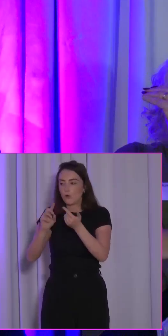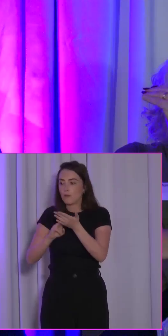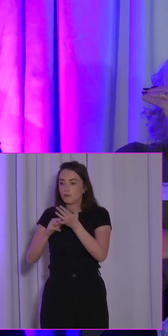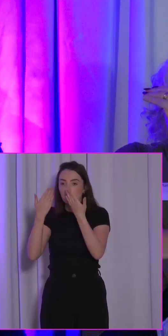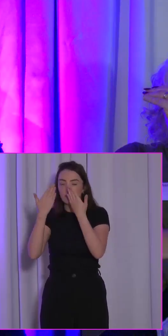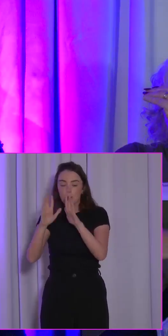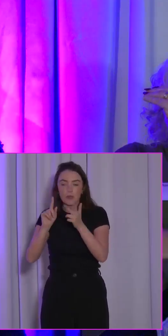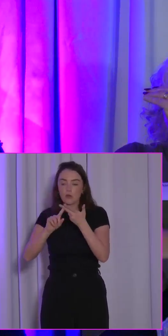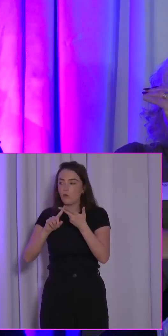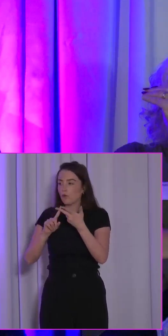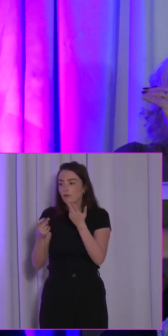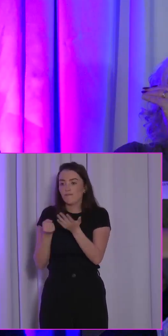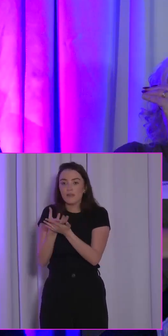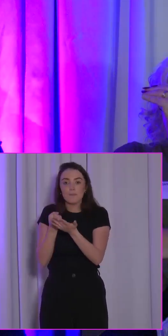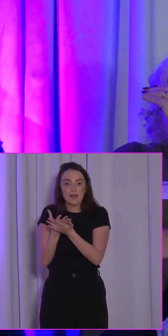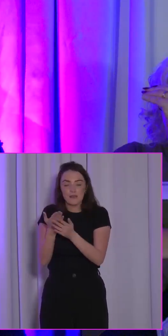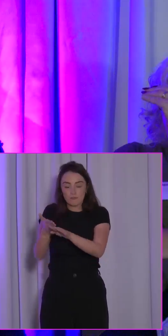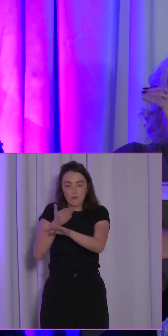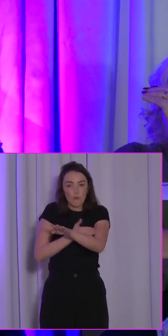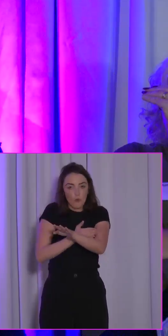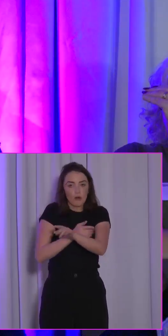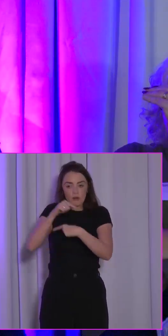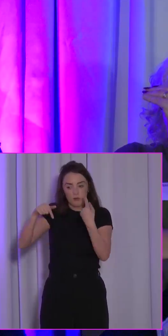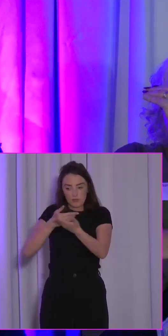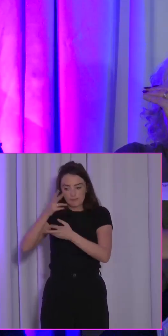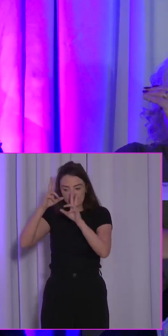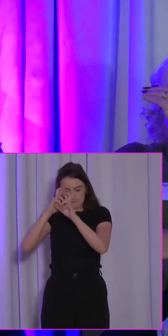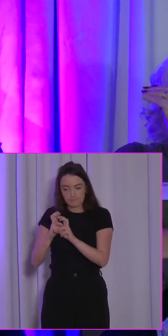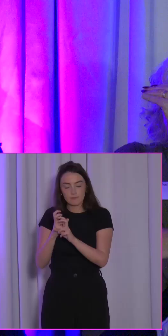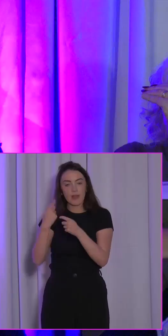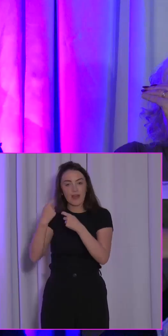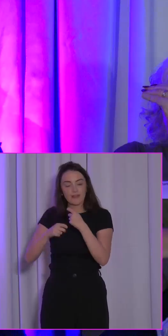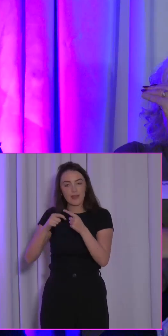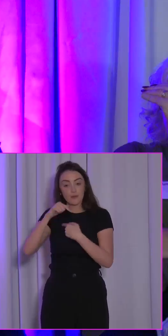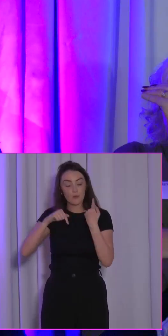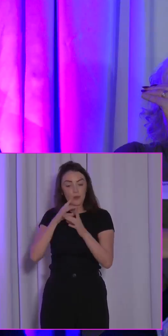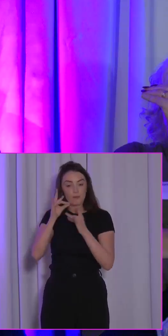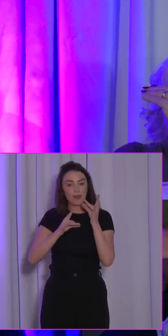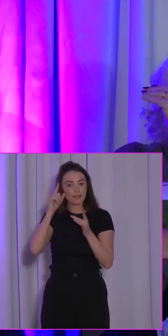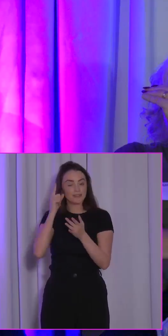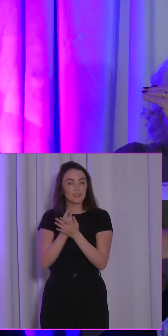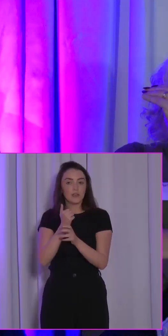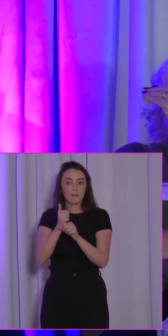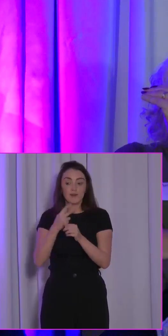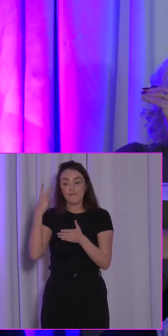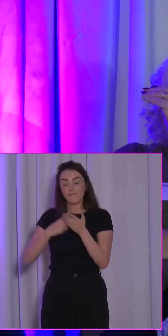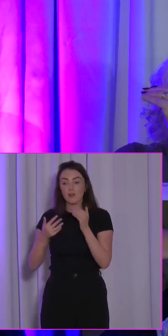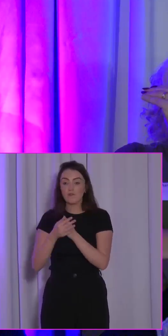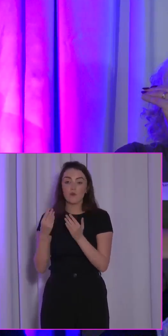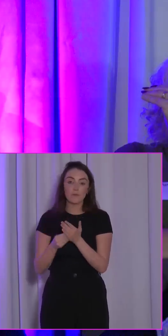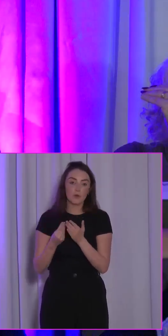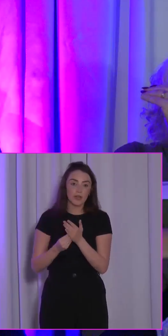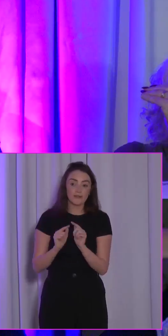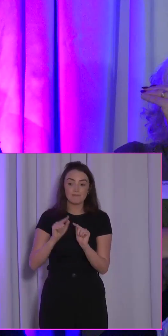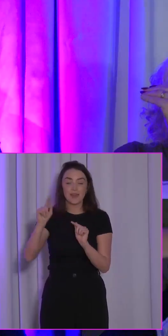gotten, say, from people coming to us. And then we would also then take a decision on the basis of value for money, go to